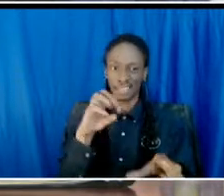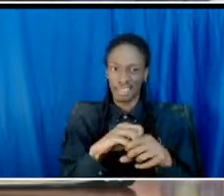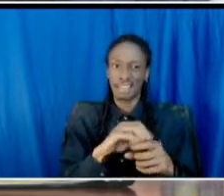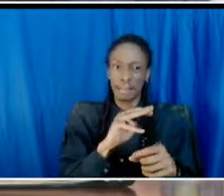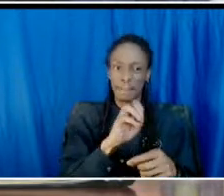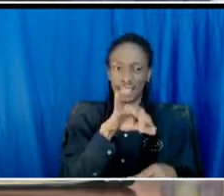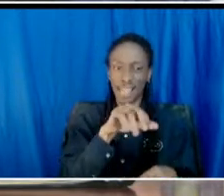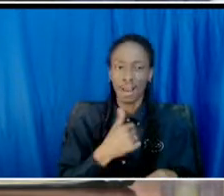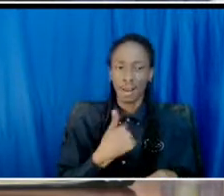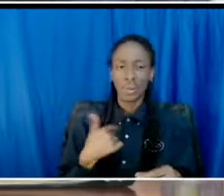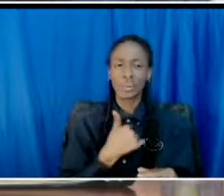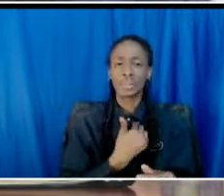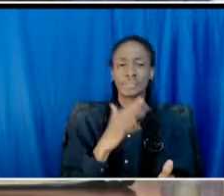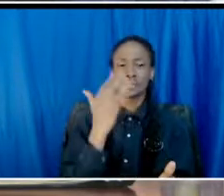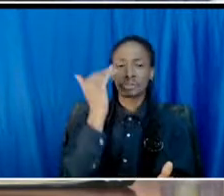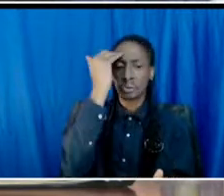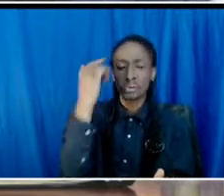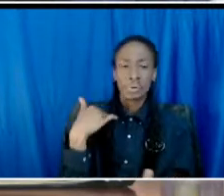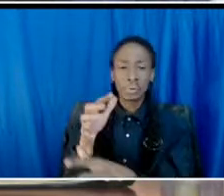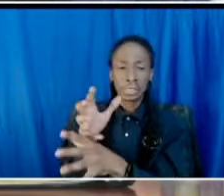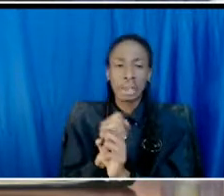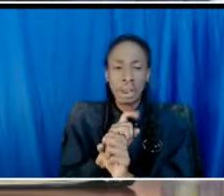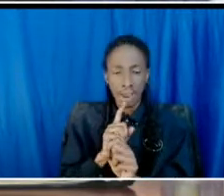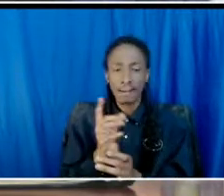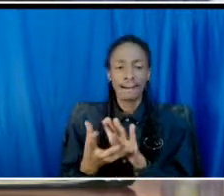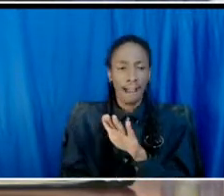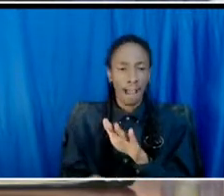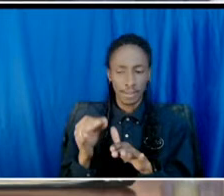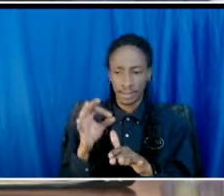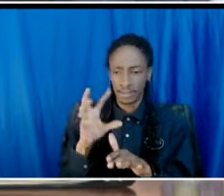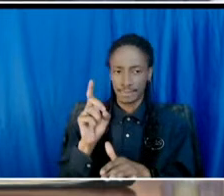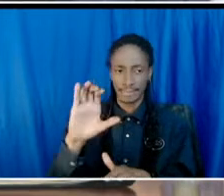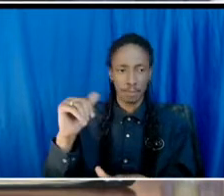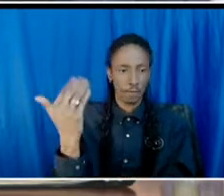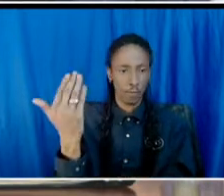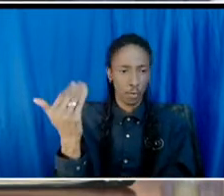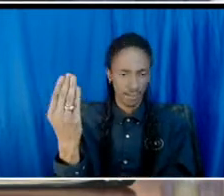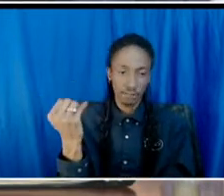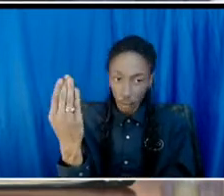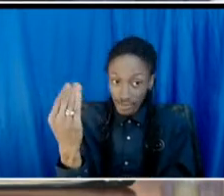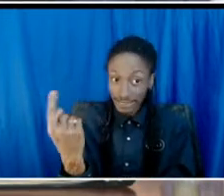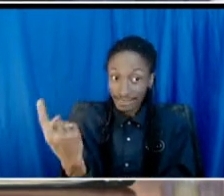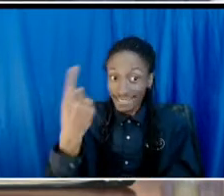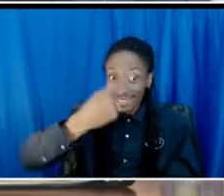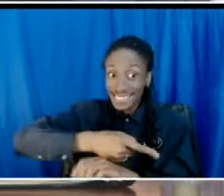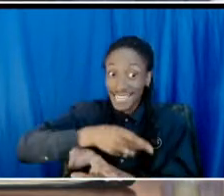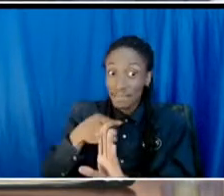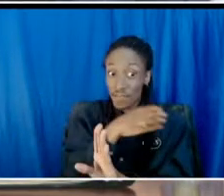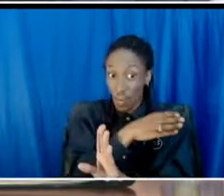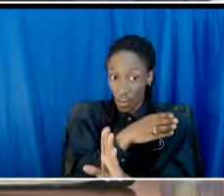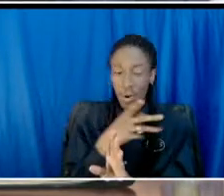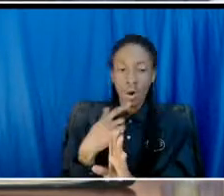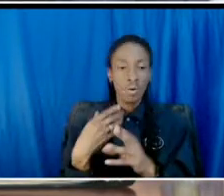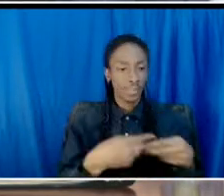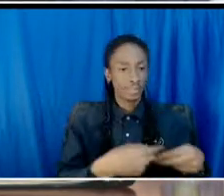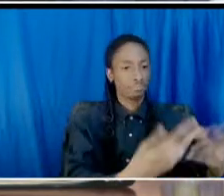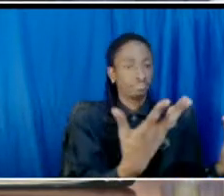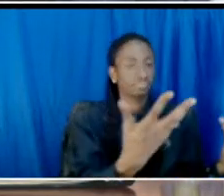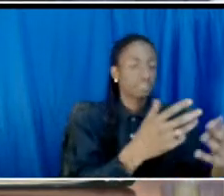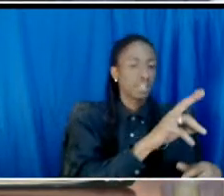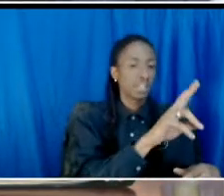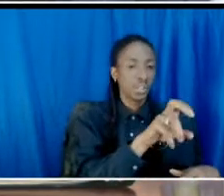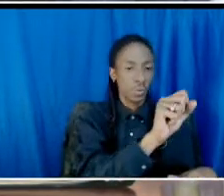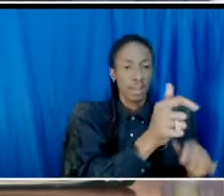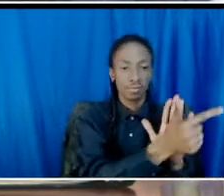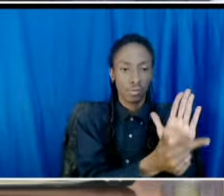it. We obtained a copy of it on the 14th of December, the day prior. We circulated to the U.S. attorneys in Michigan for their